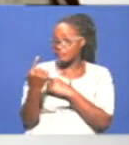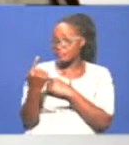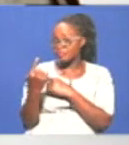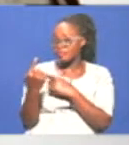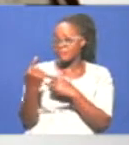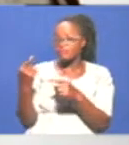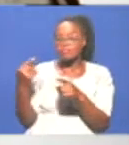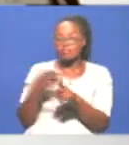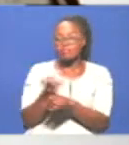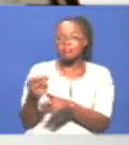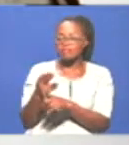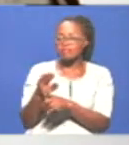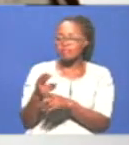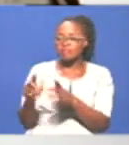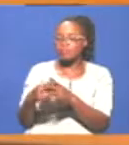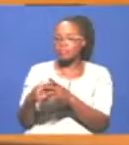was in Sierra Leone.